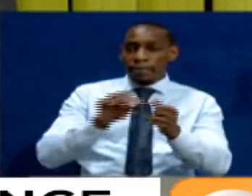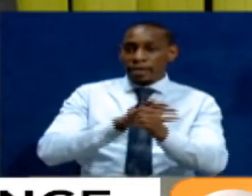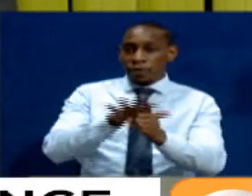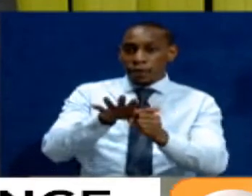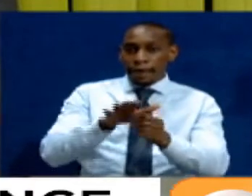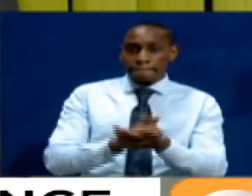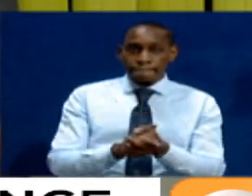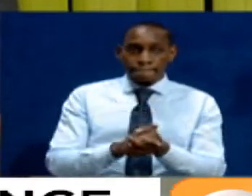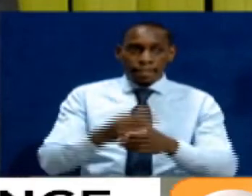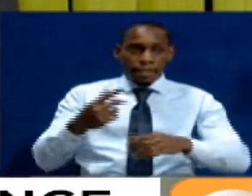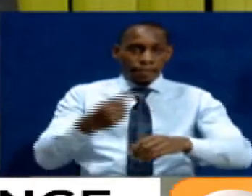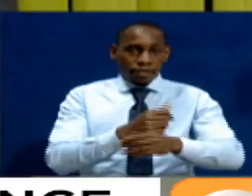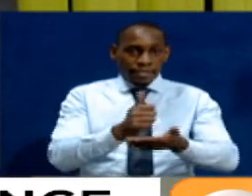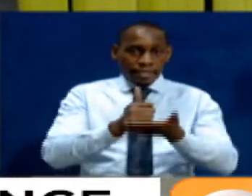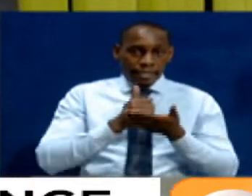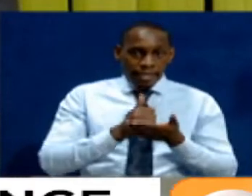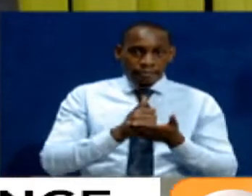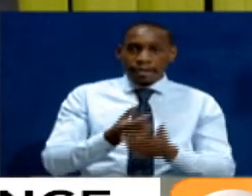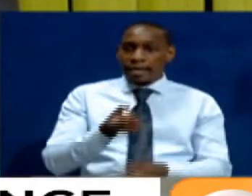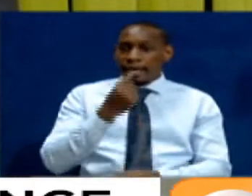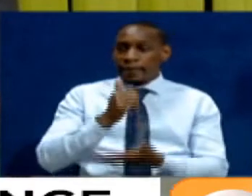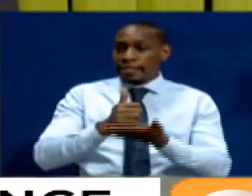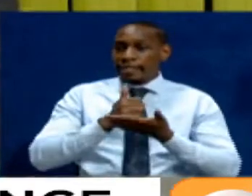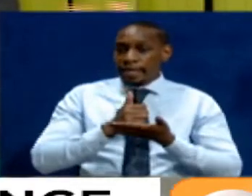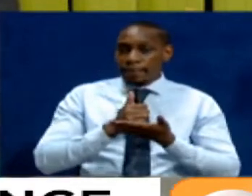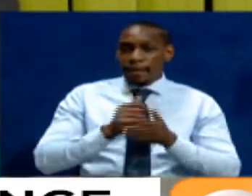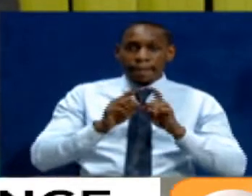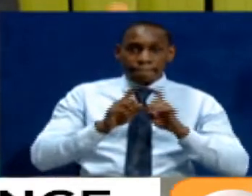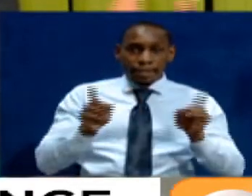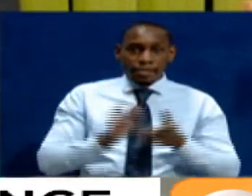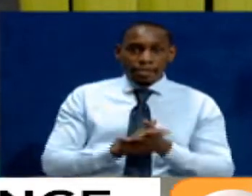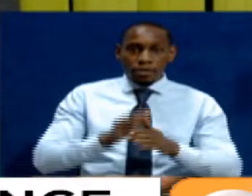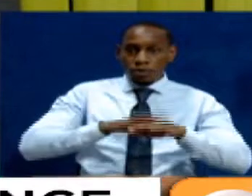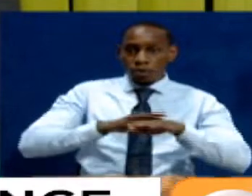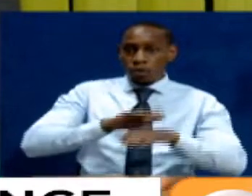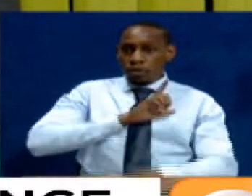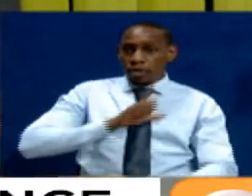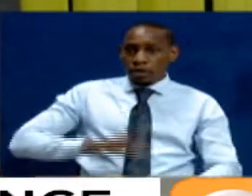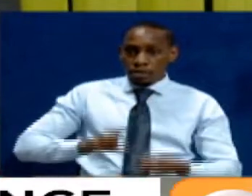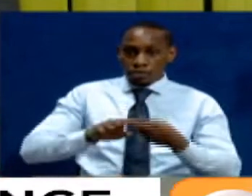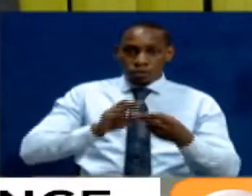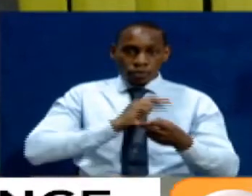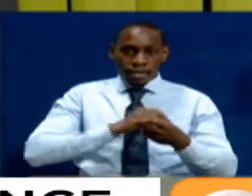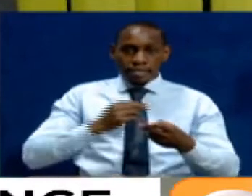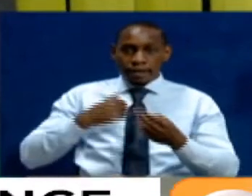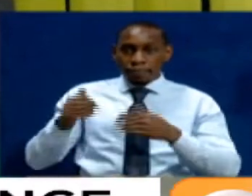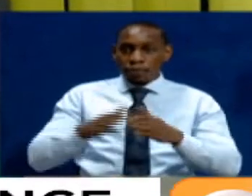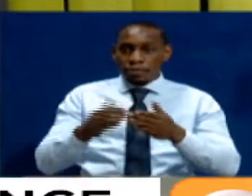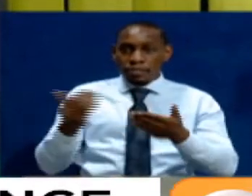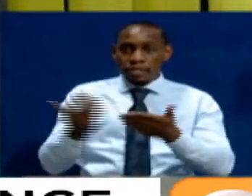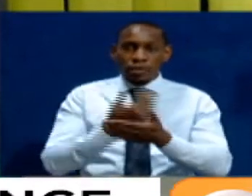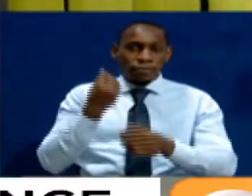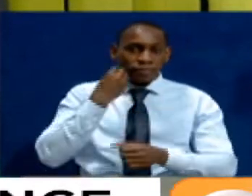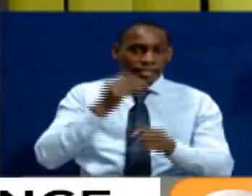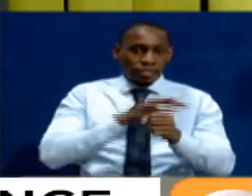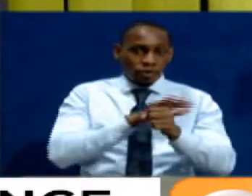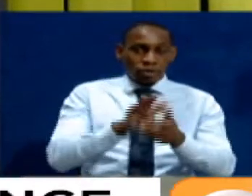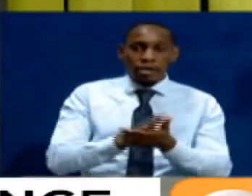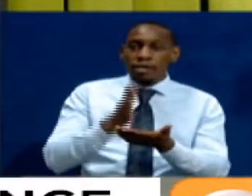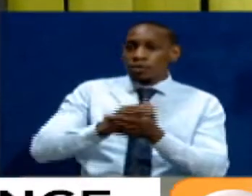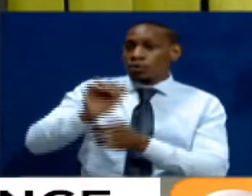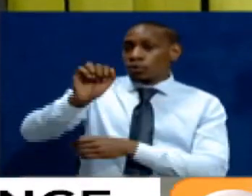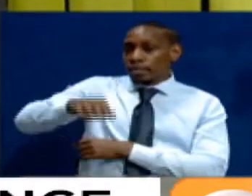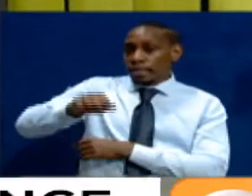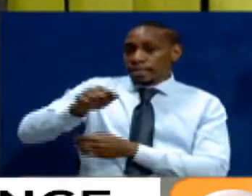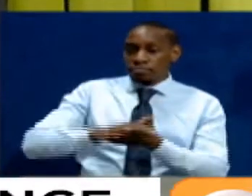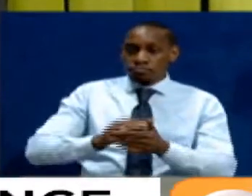pandemic. The vaccine will help, drugs are helping, but the good Lord and nature will find a way of fighting this disease. So yes,